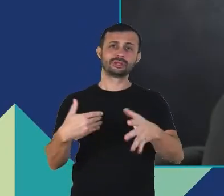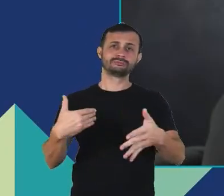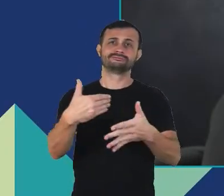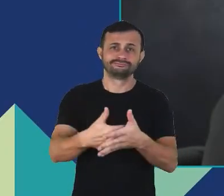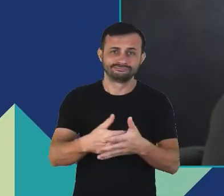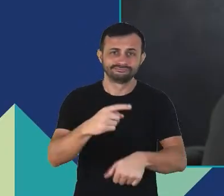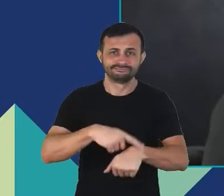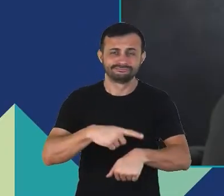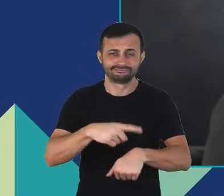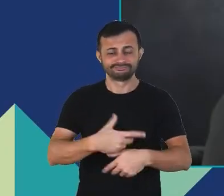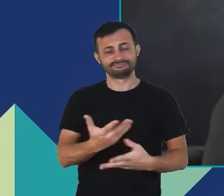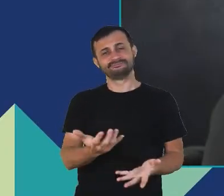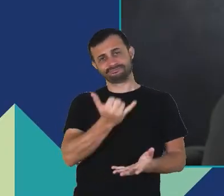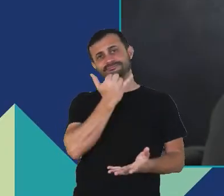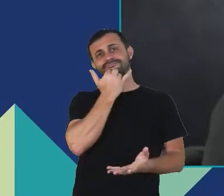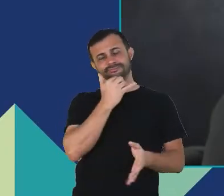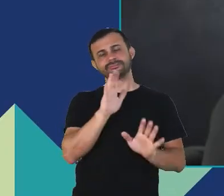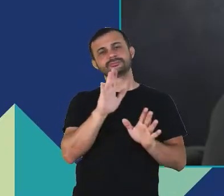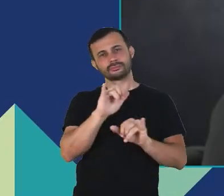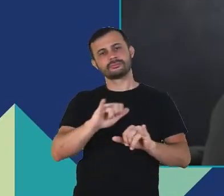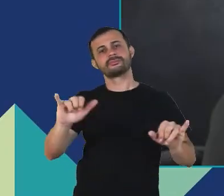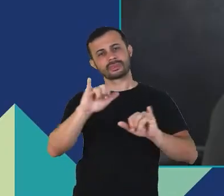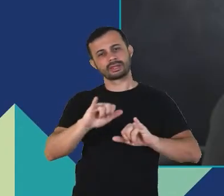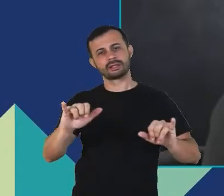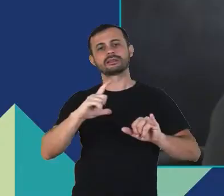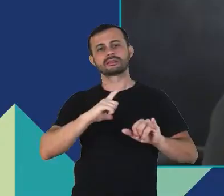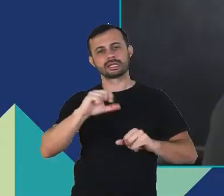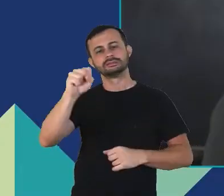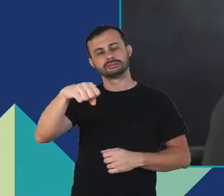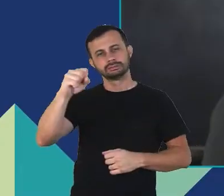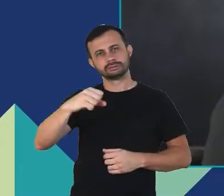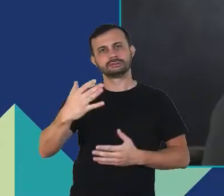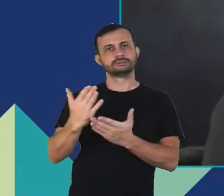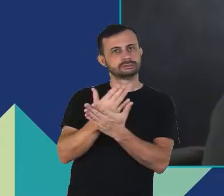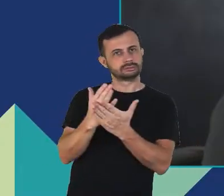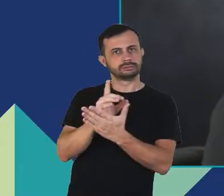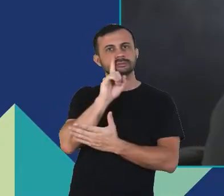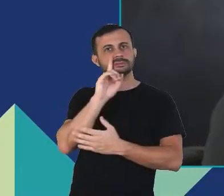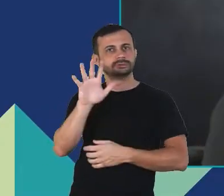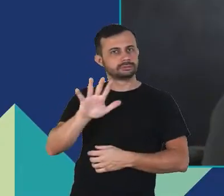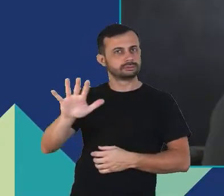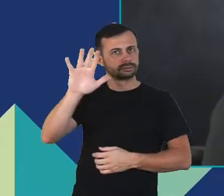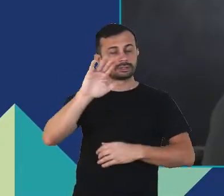mentioned, I'm very respectful and very much